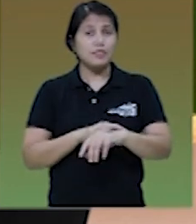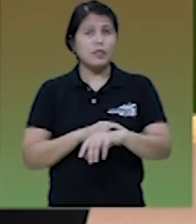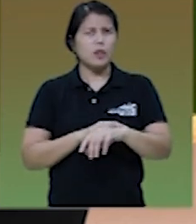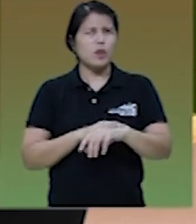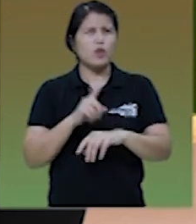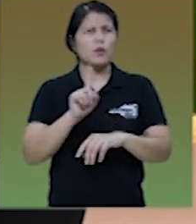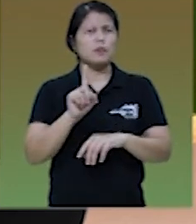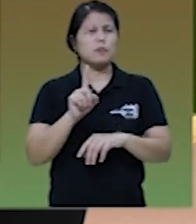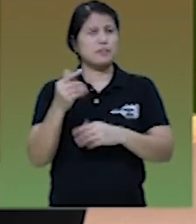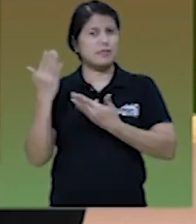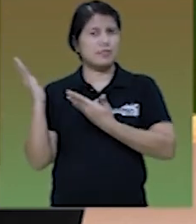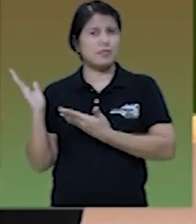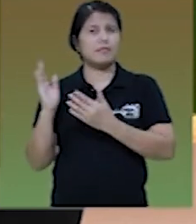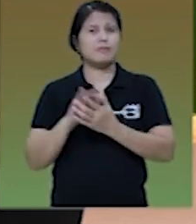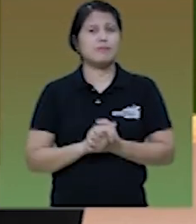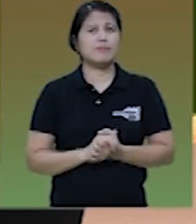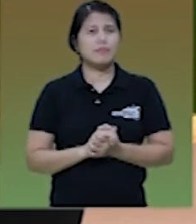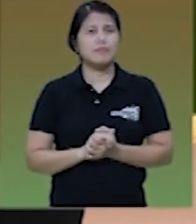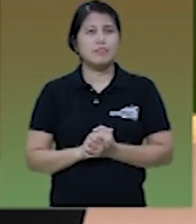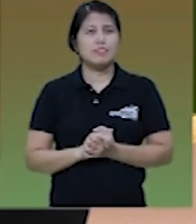What about this one?